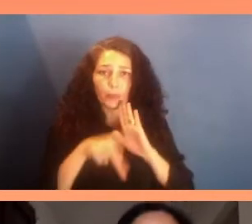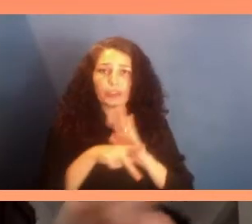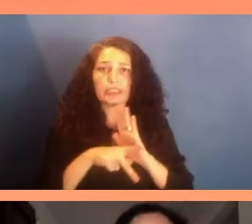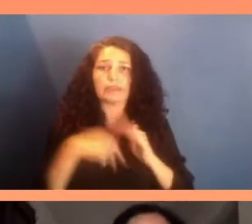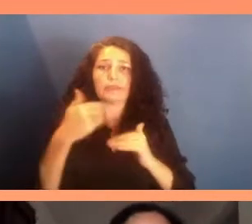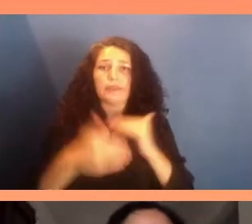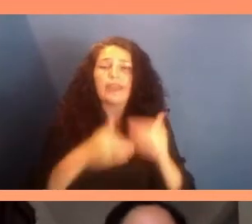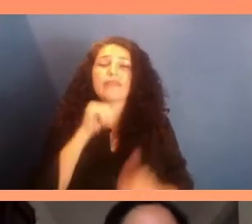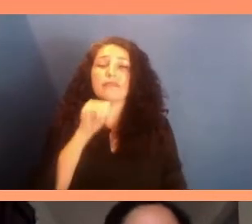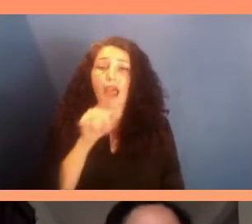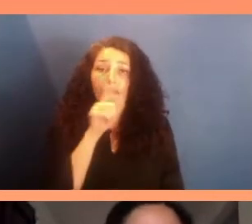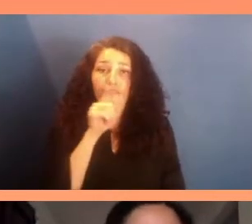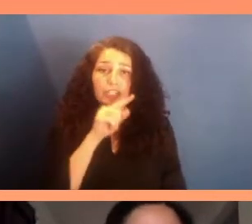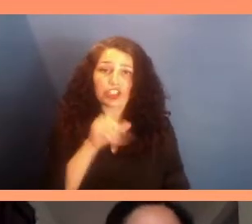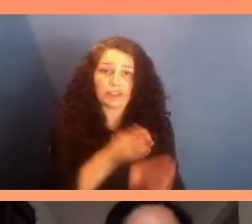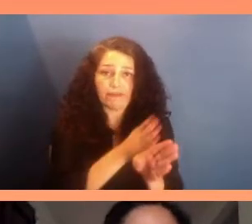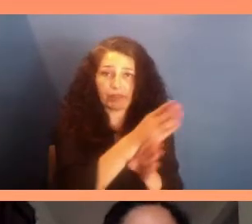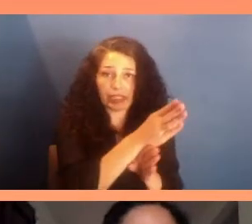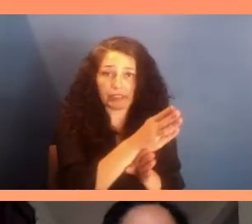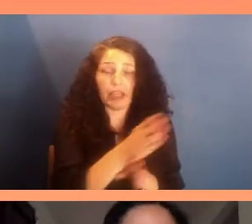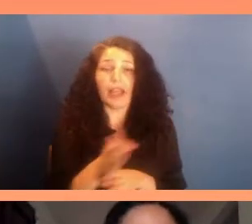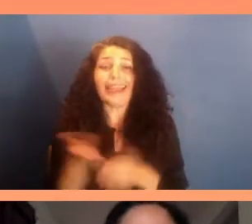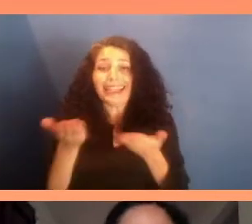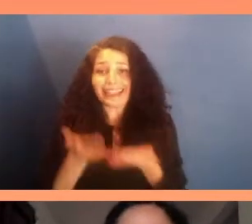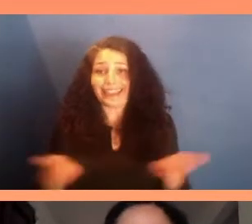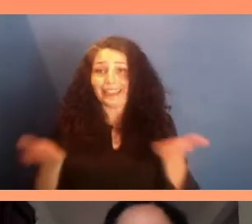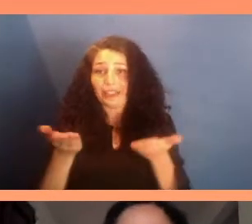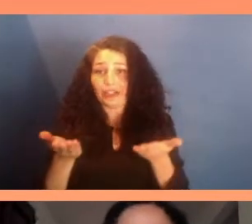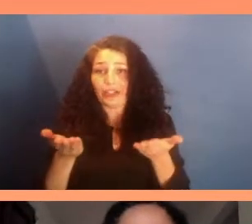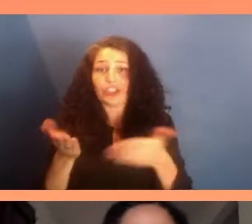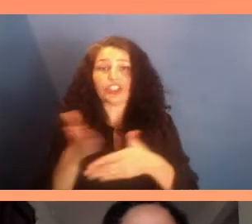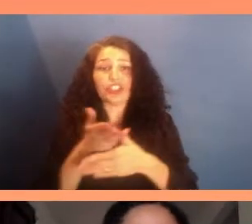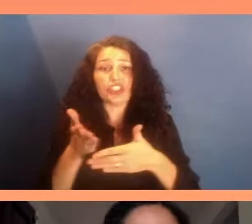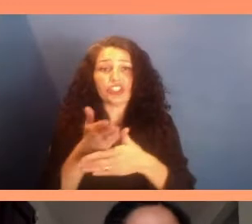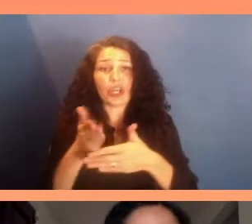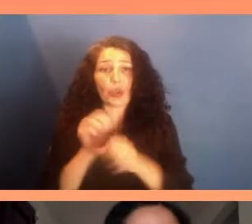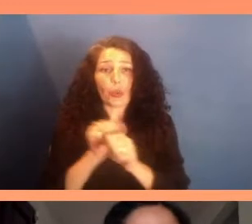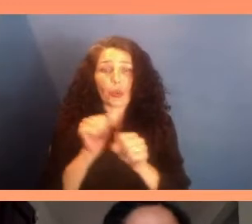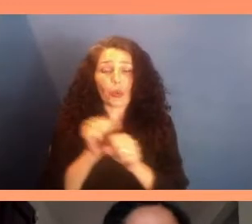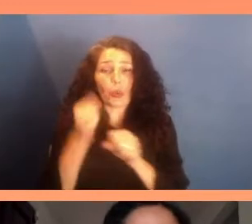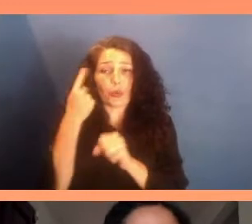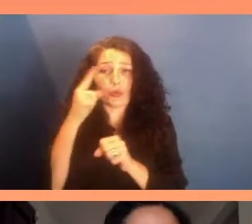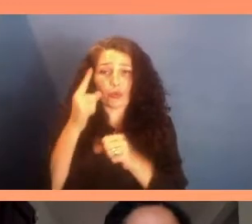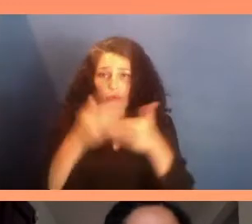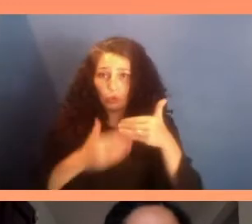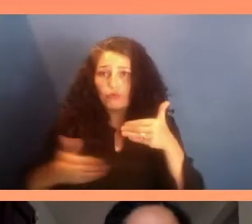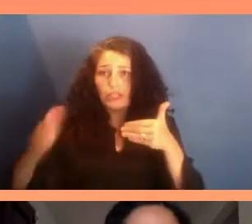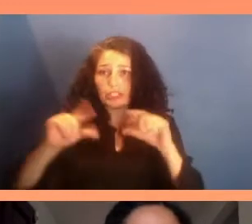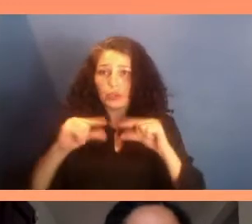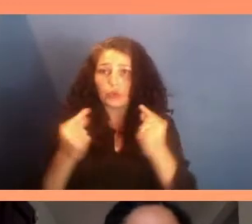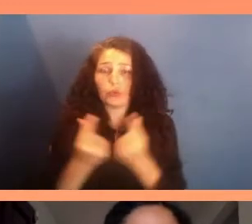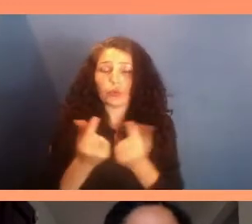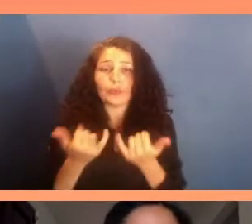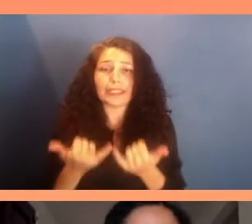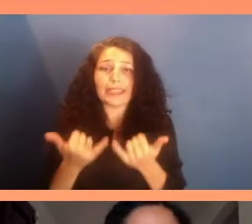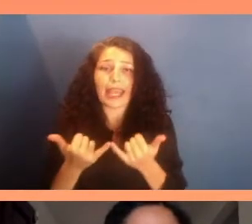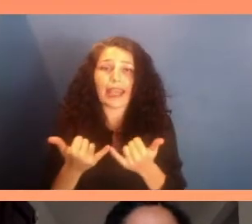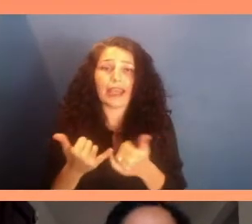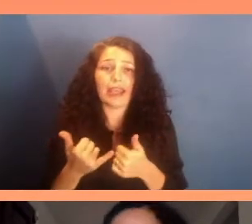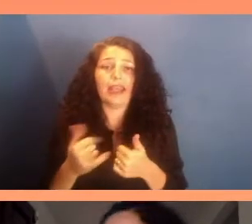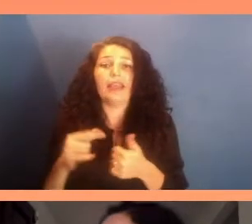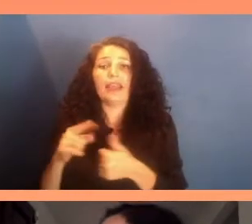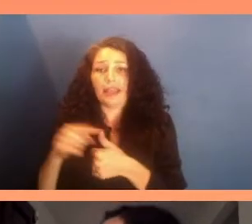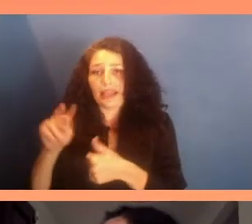the nonfiction field. And here to share the work on behalf of the rest of their group today are